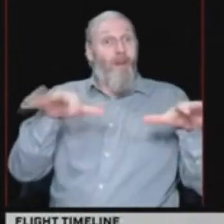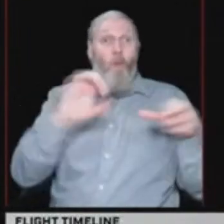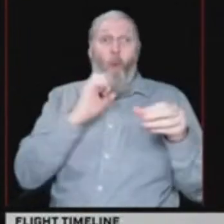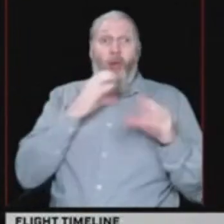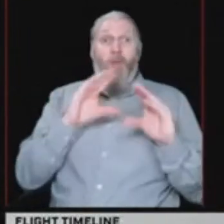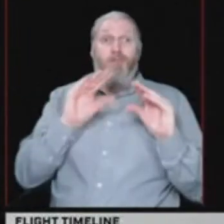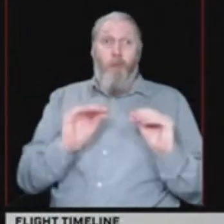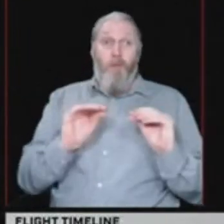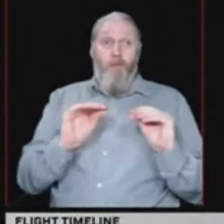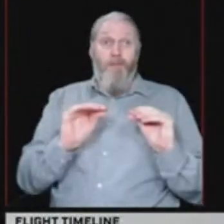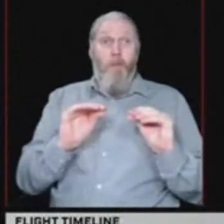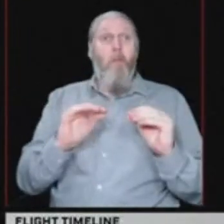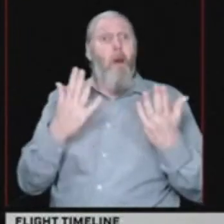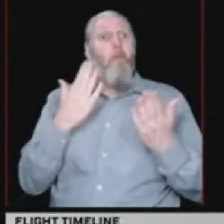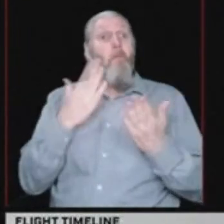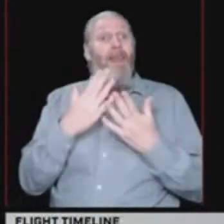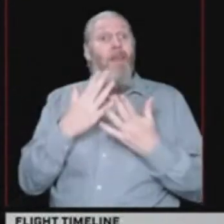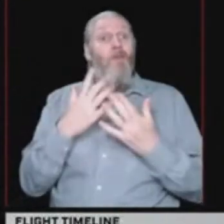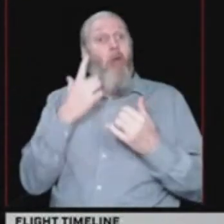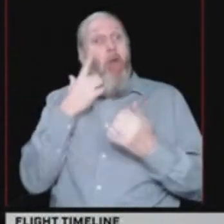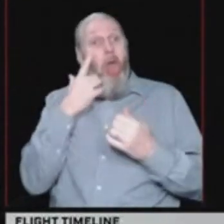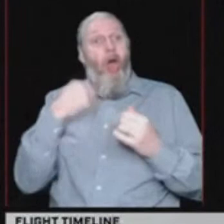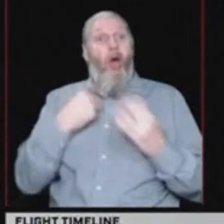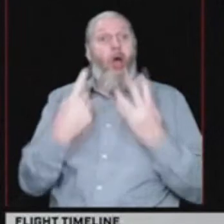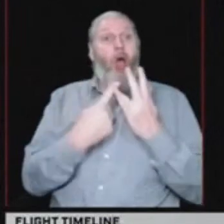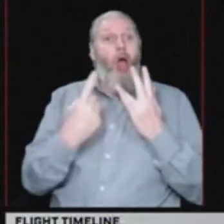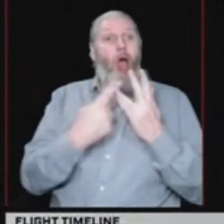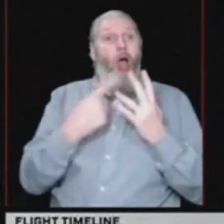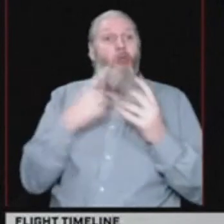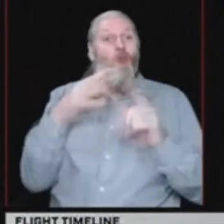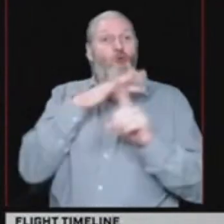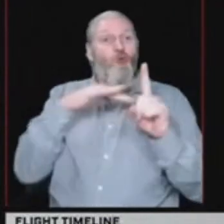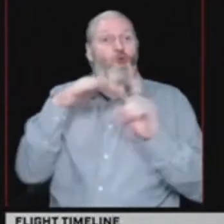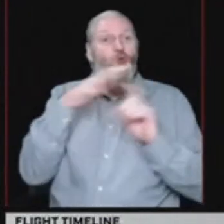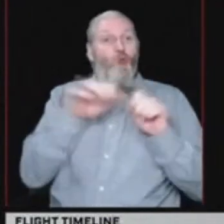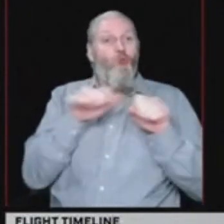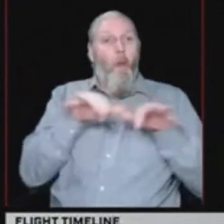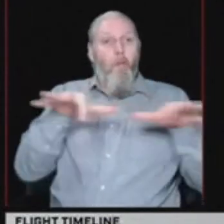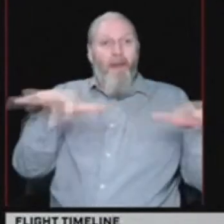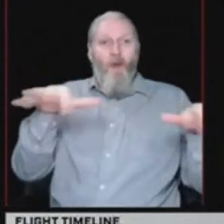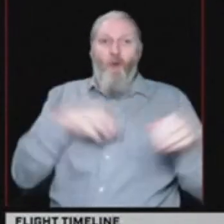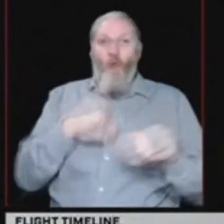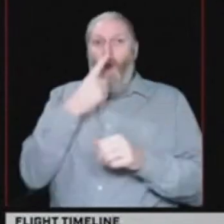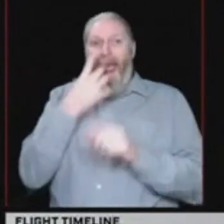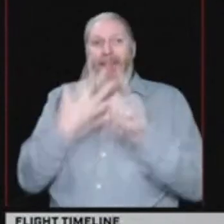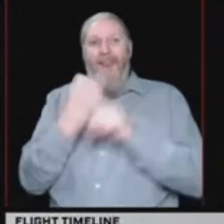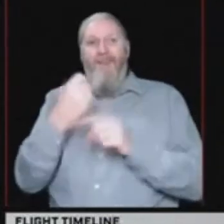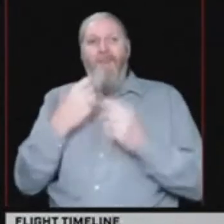sure to check out our other channels, our social media channels, for more information as soon as it's available.